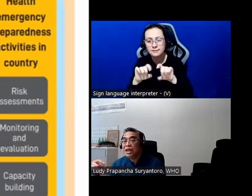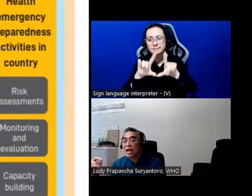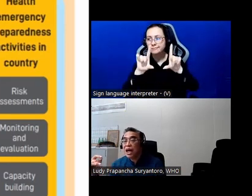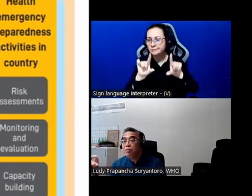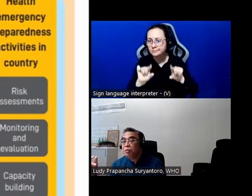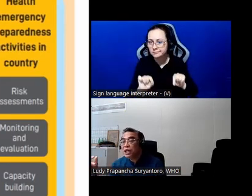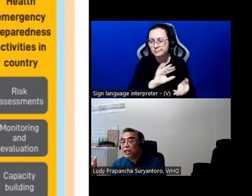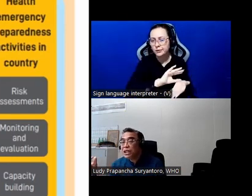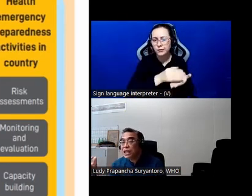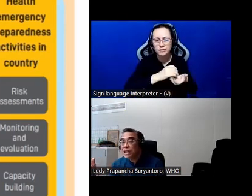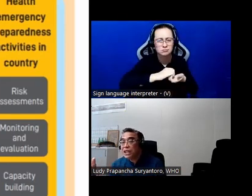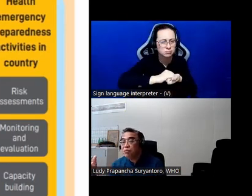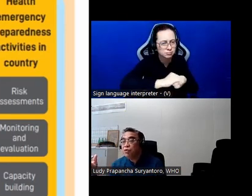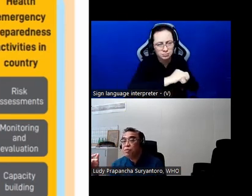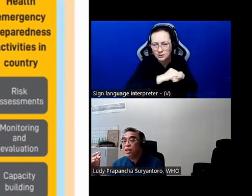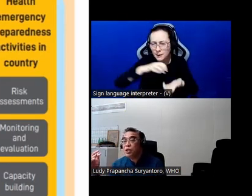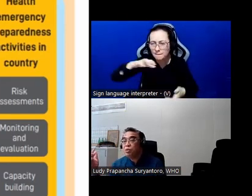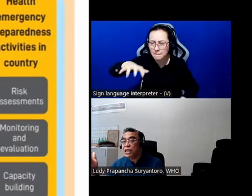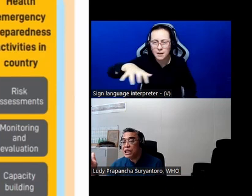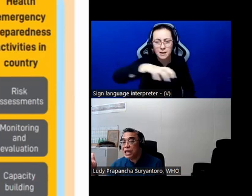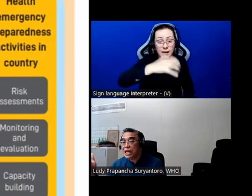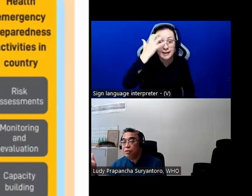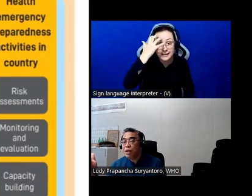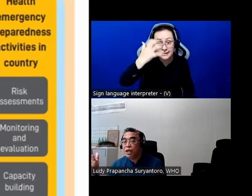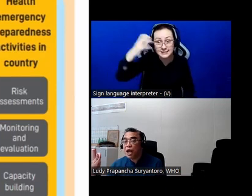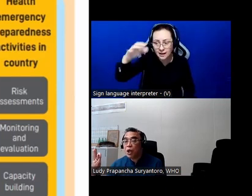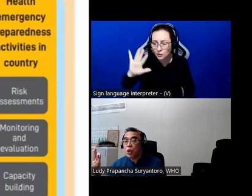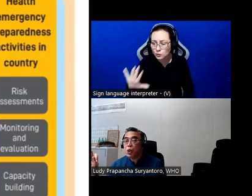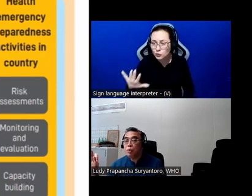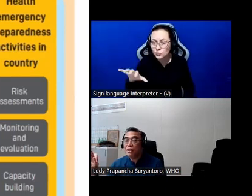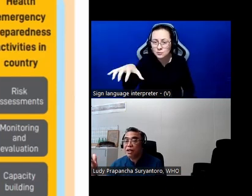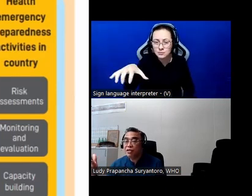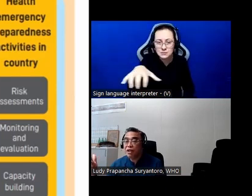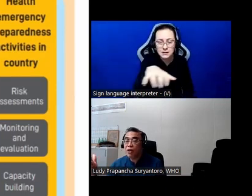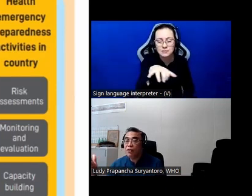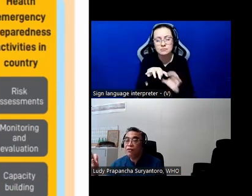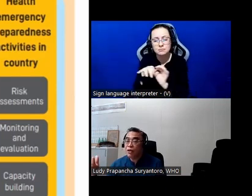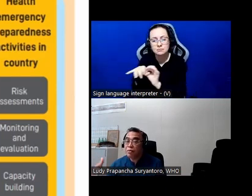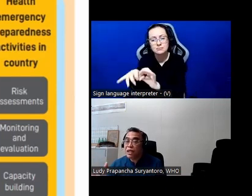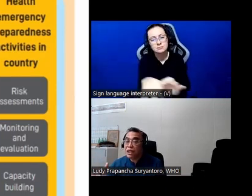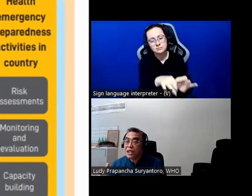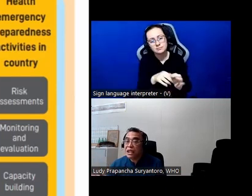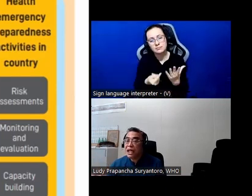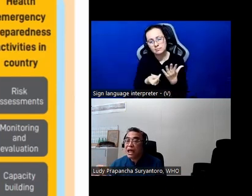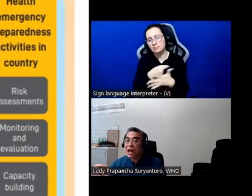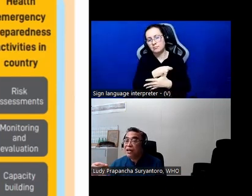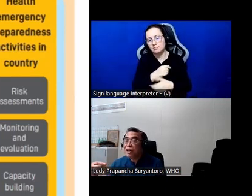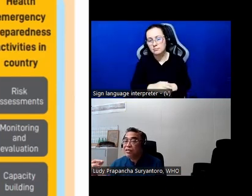setting. High population density and movement, community engagement, group at risk of